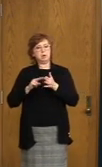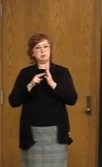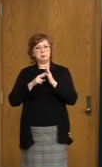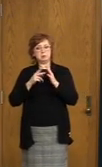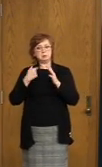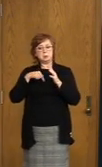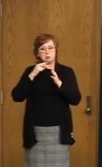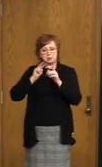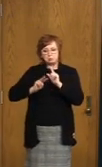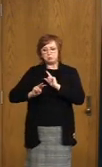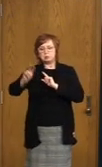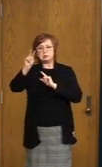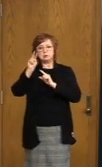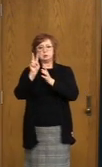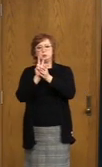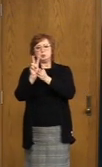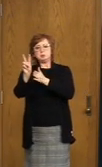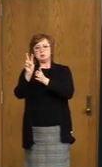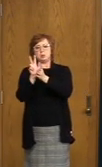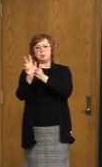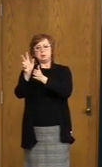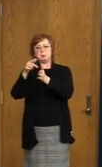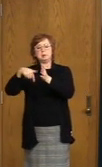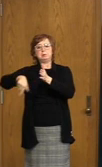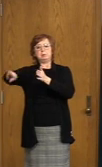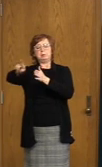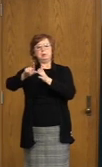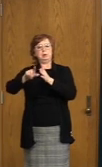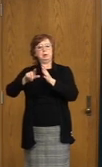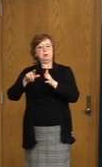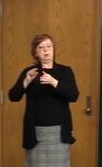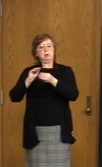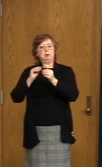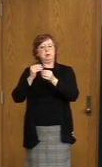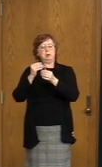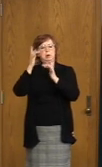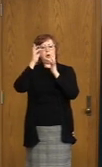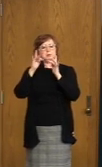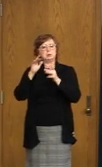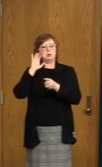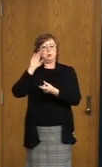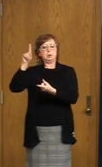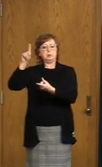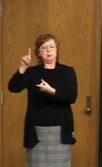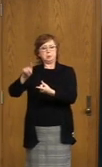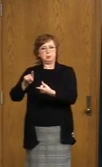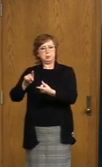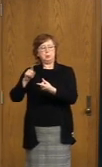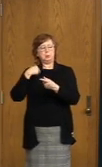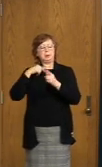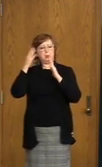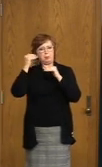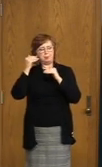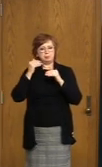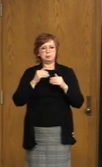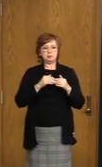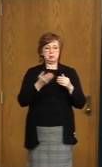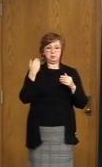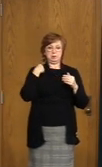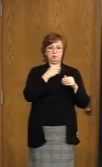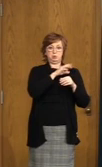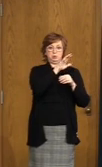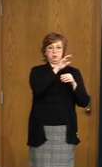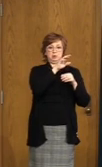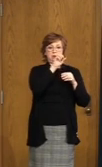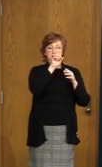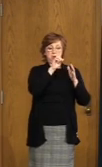are moving in the right direction. It's slow and it's steady. Our daily case numbers have come down from 24 per 100,000 to